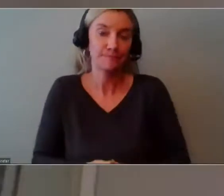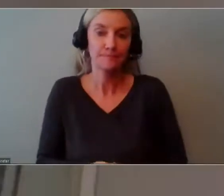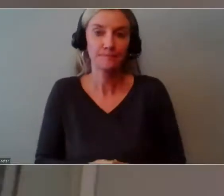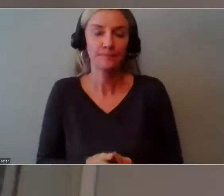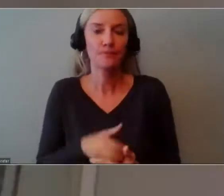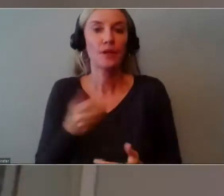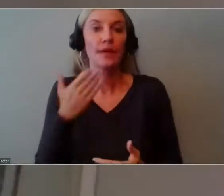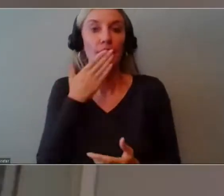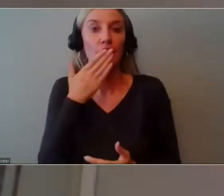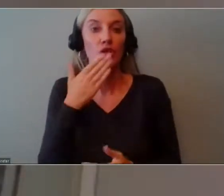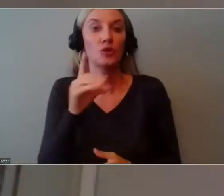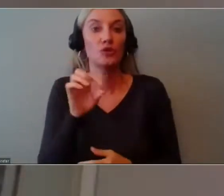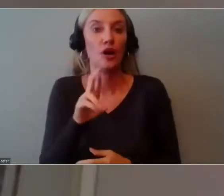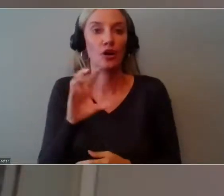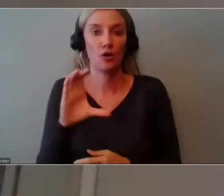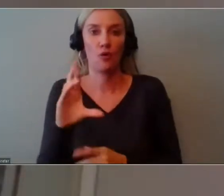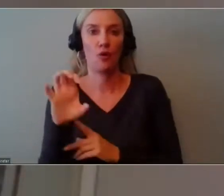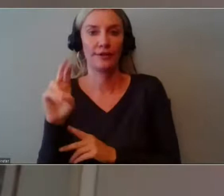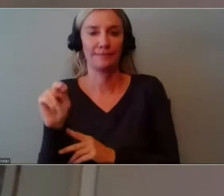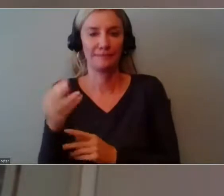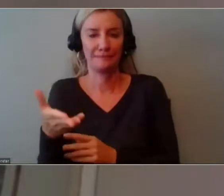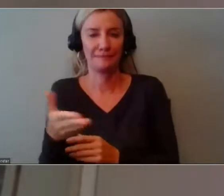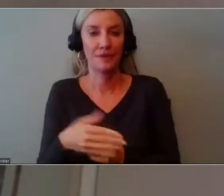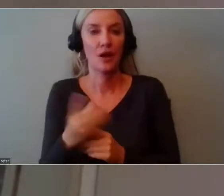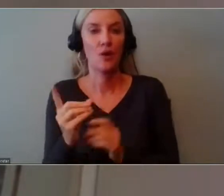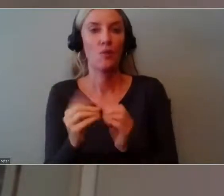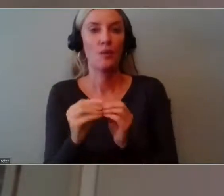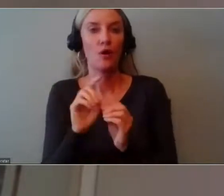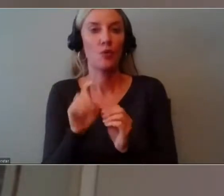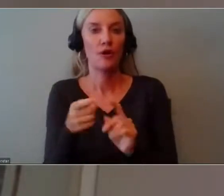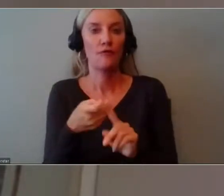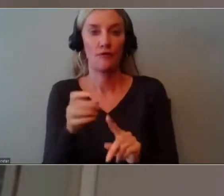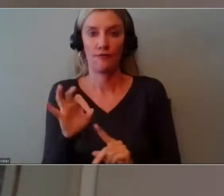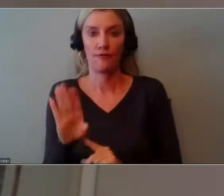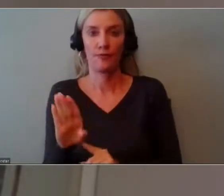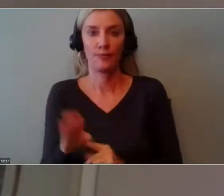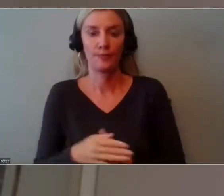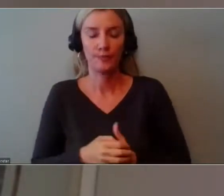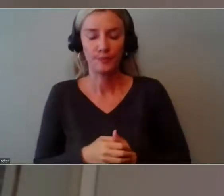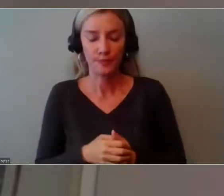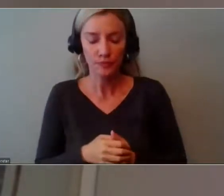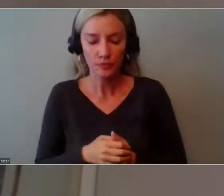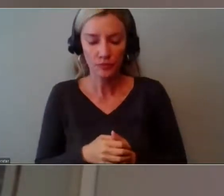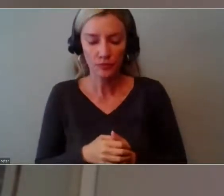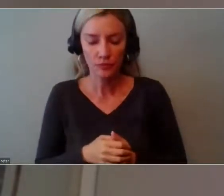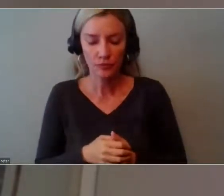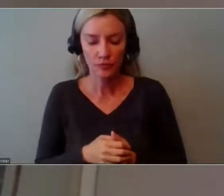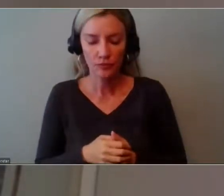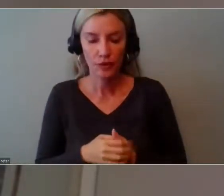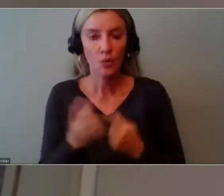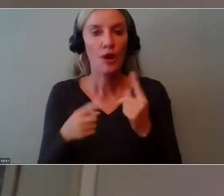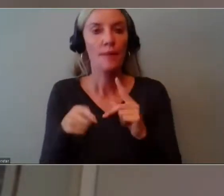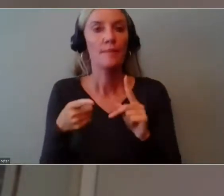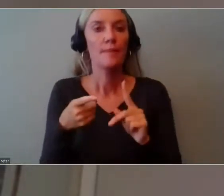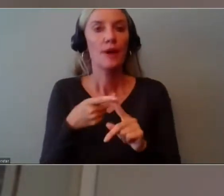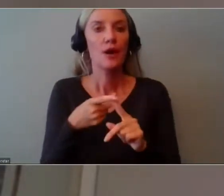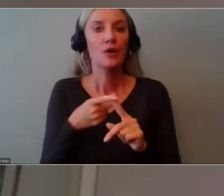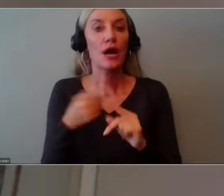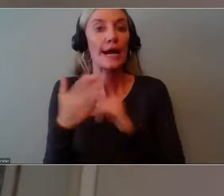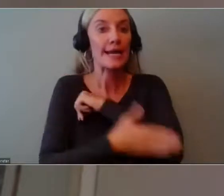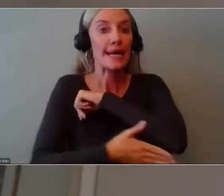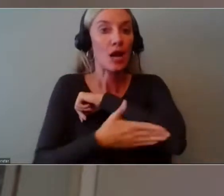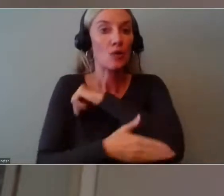Great, thank you, Dr. Coren. One more question from Facebook, and they're wondering about the county following up with people